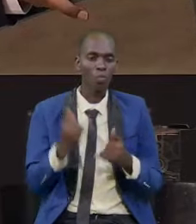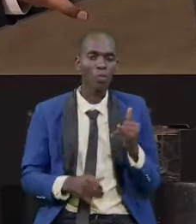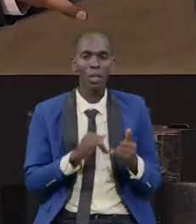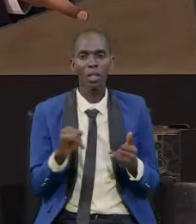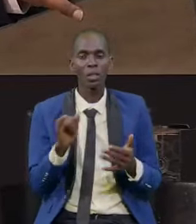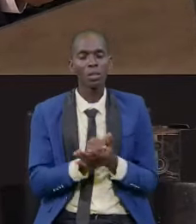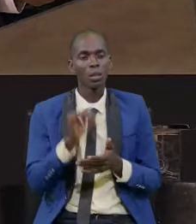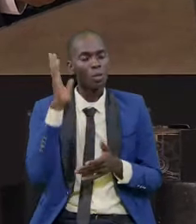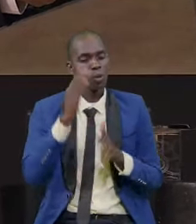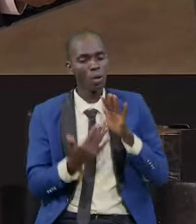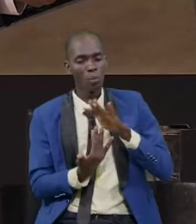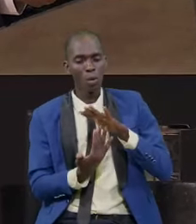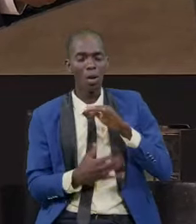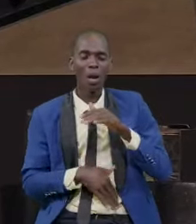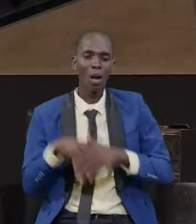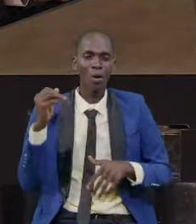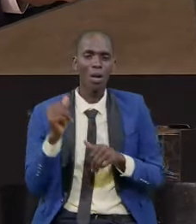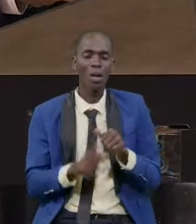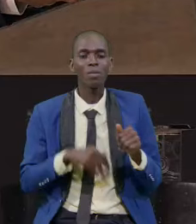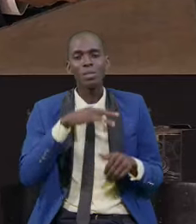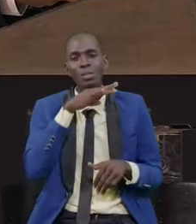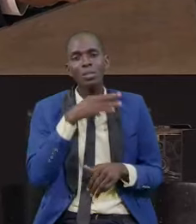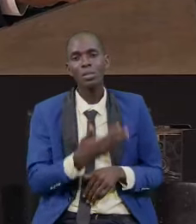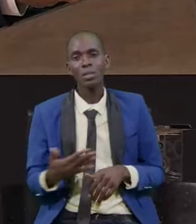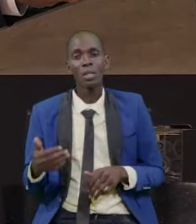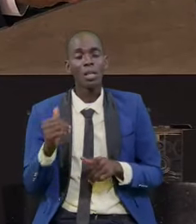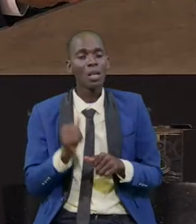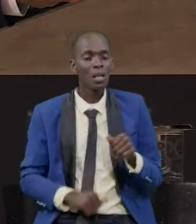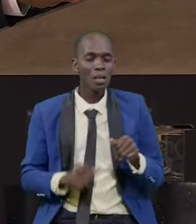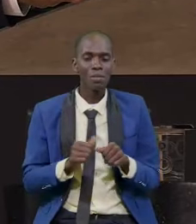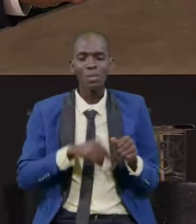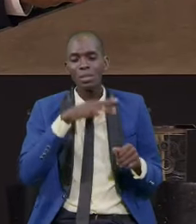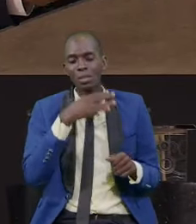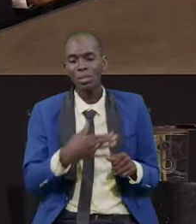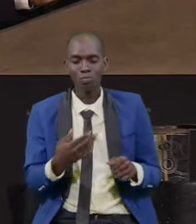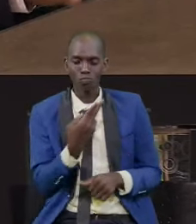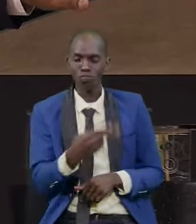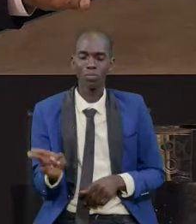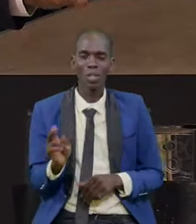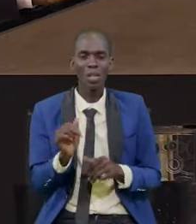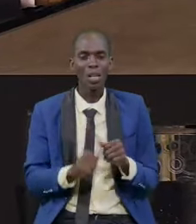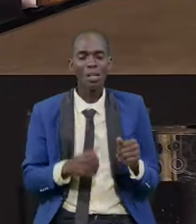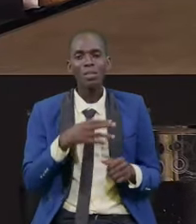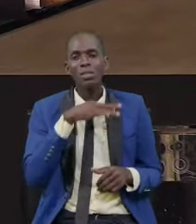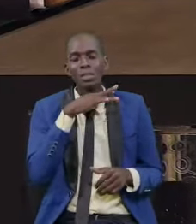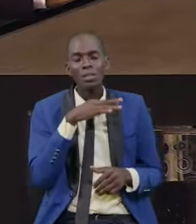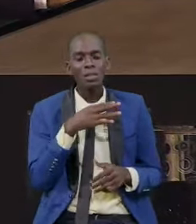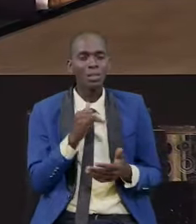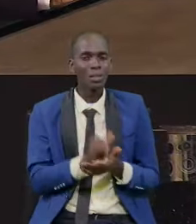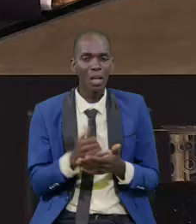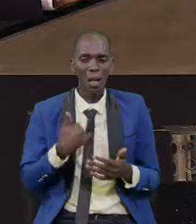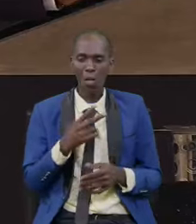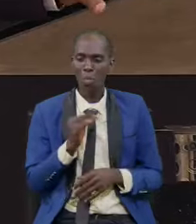will burn off every chaff. Every chaff useless, every chaff that has no profit, every chaff,